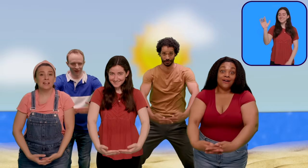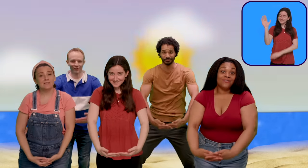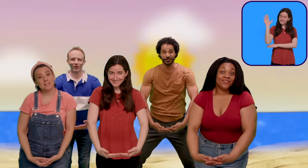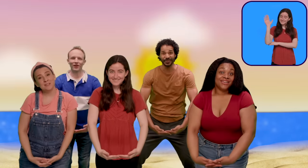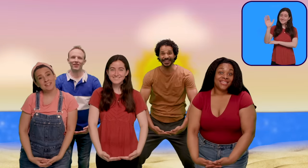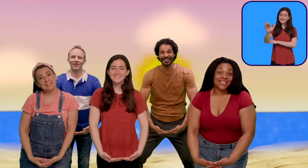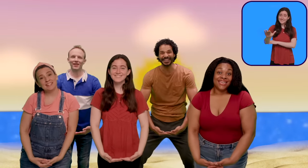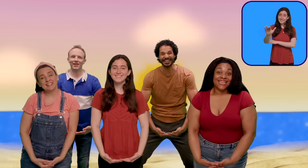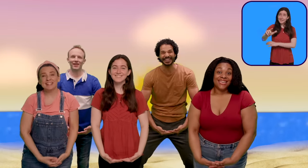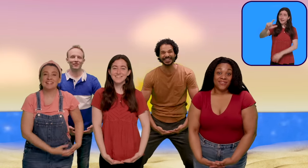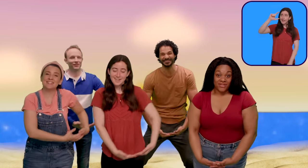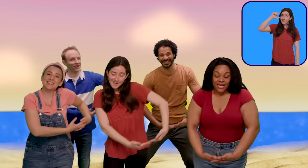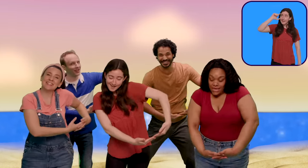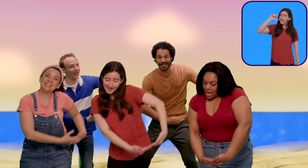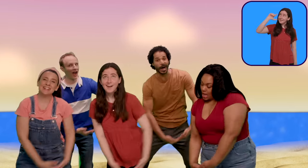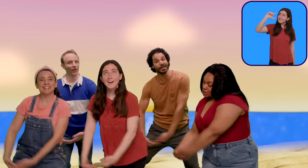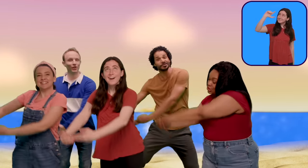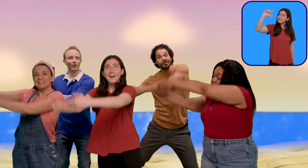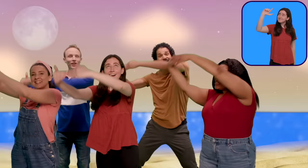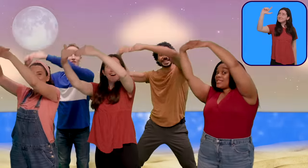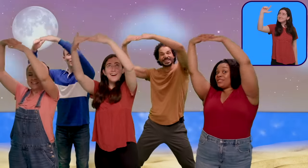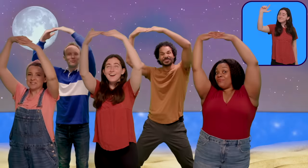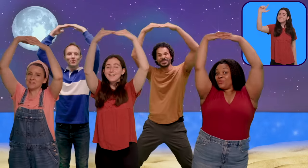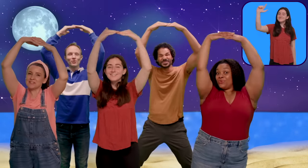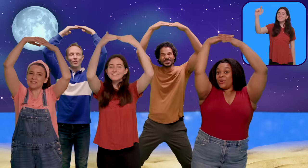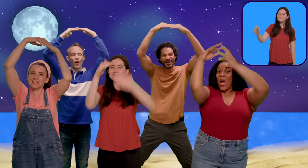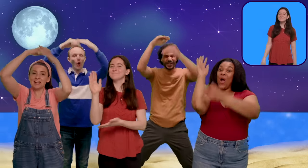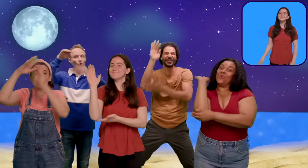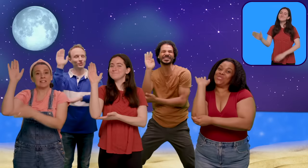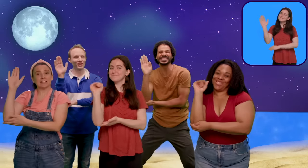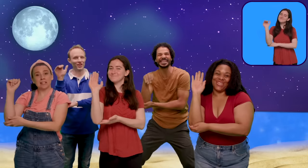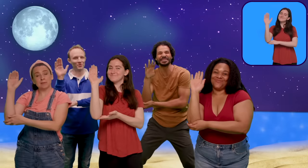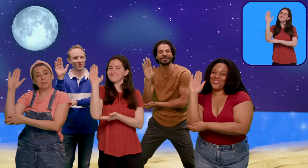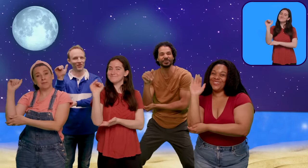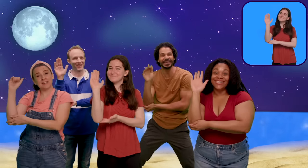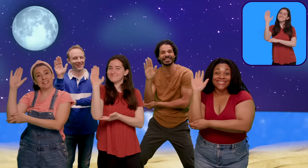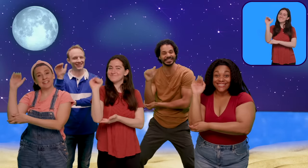I love you in the evening underneath the moon. Oh,